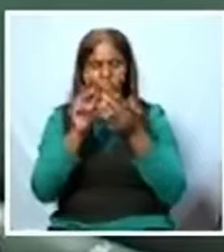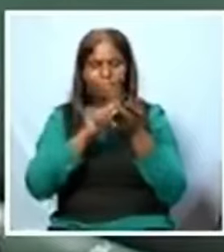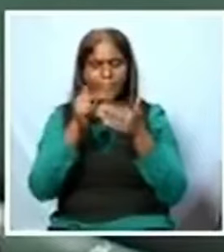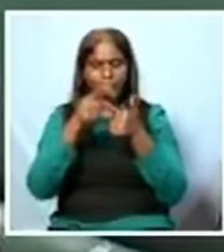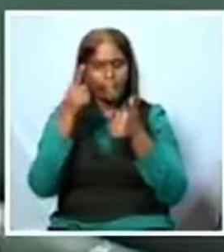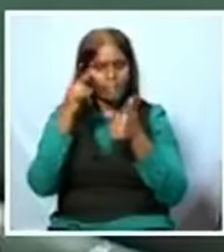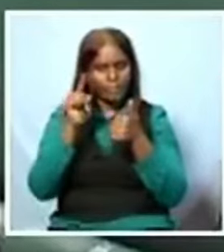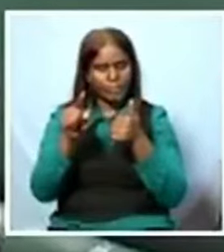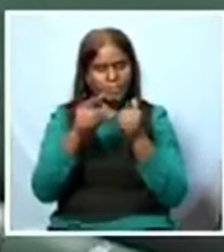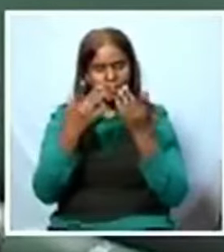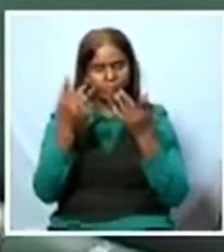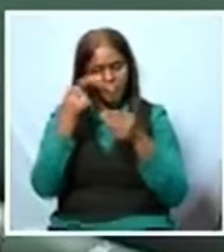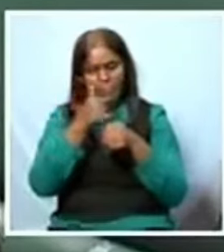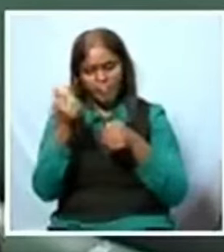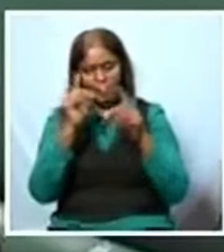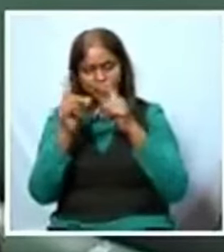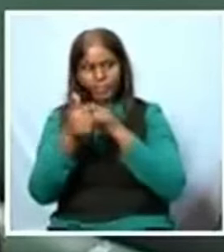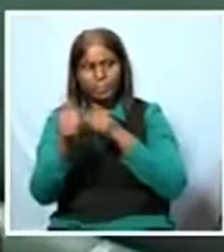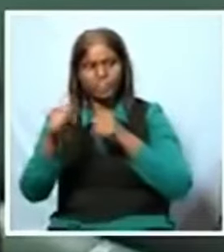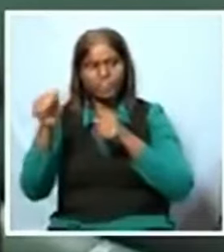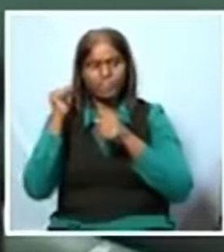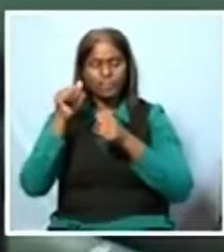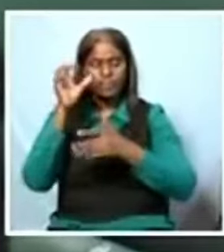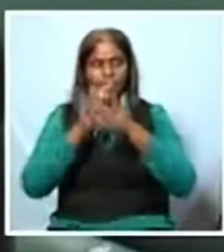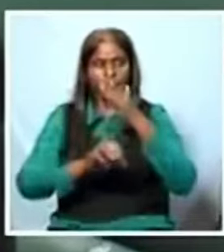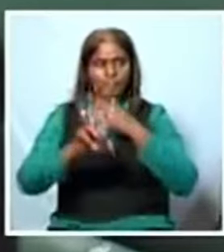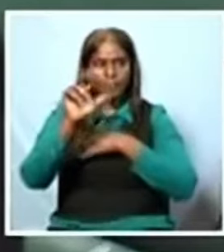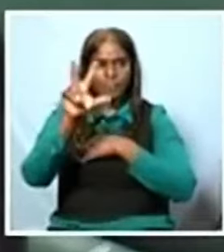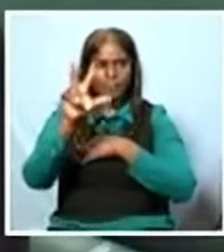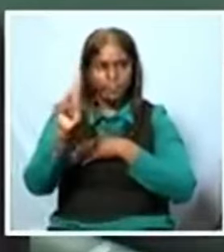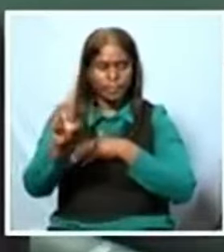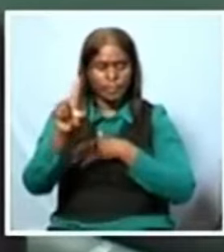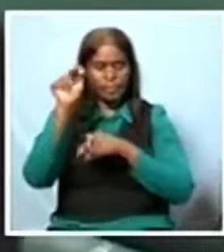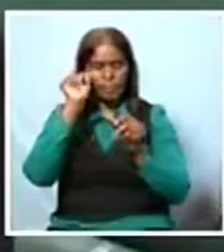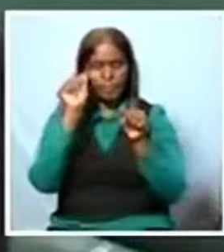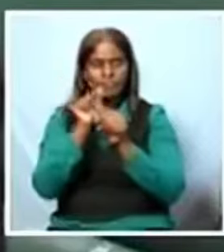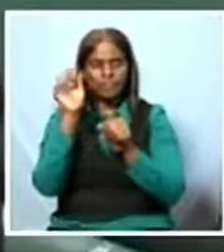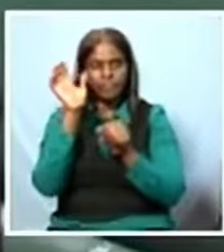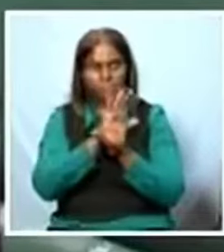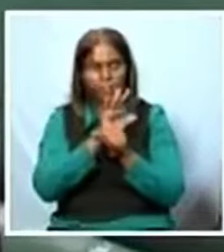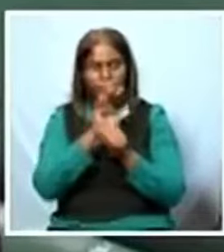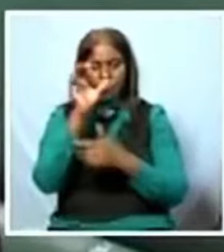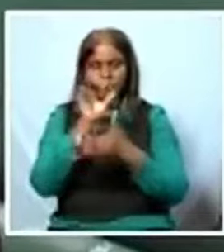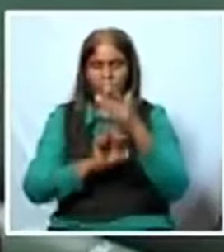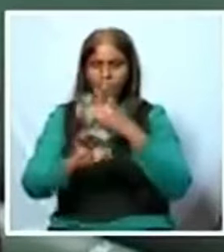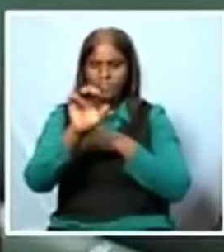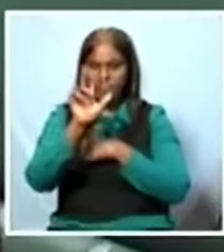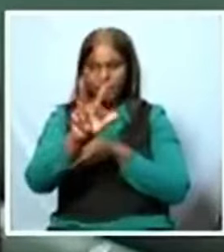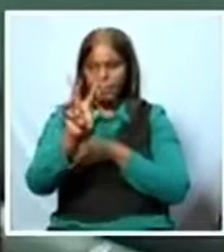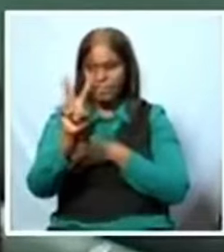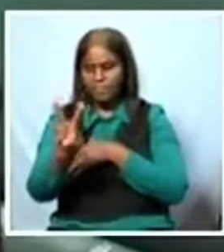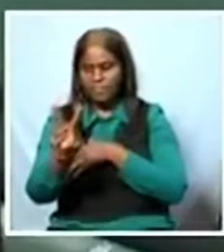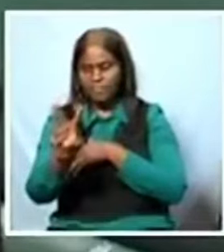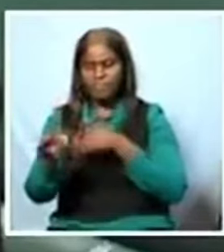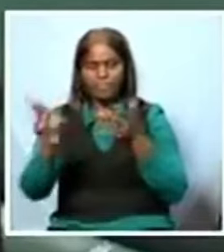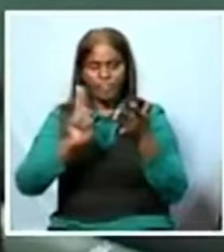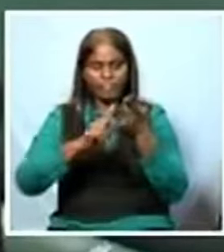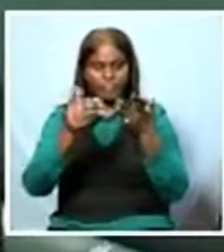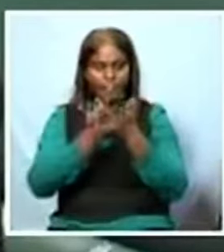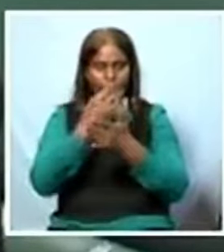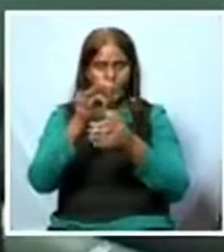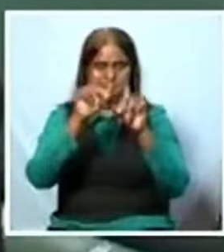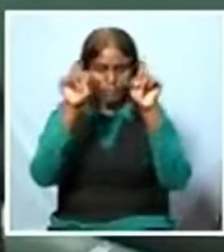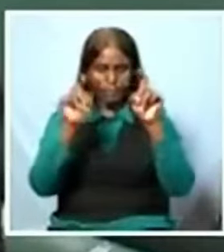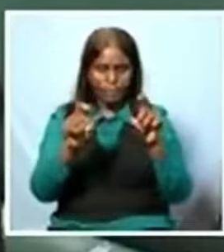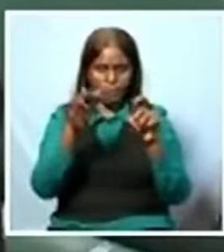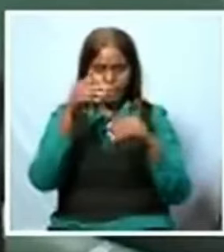program provider. Any debate, any objection? Clause 31 is agreed to. Clause 32, renewal of certificate